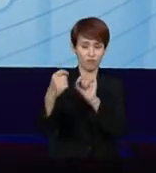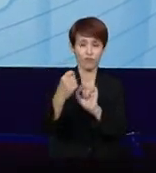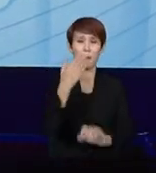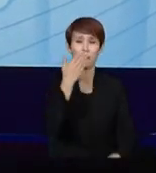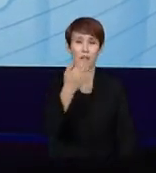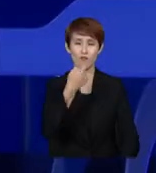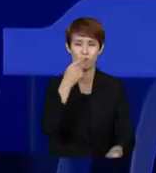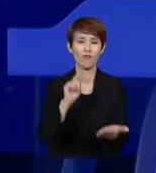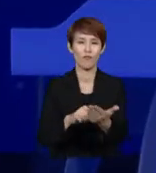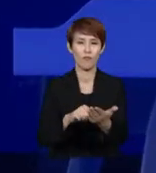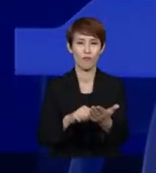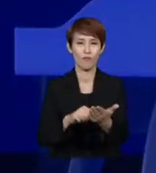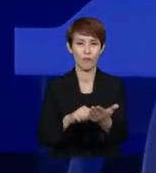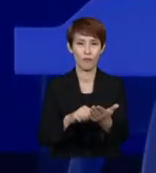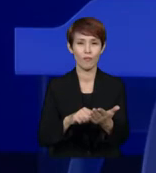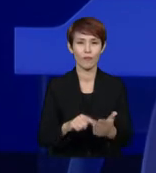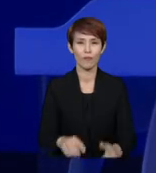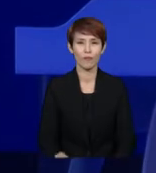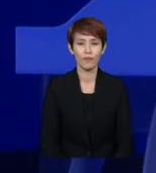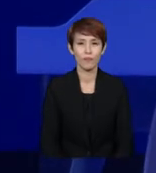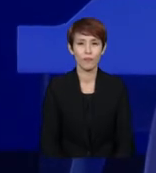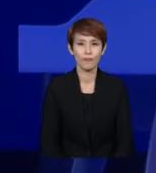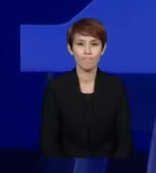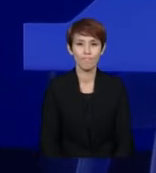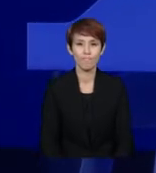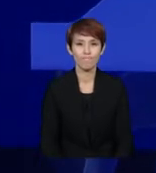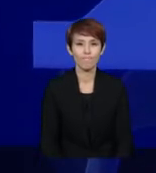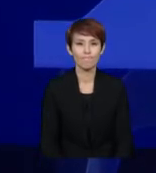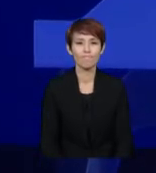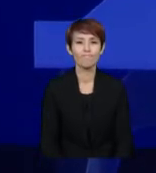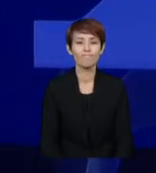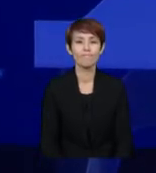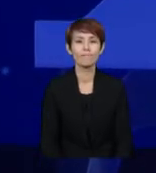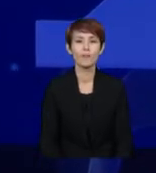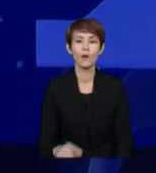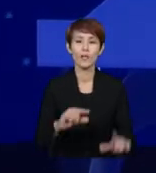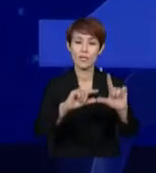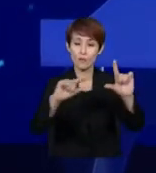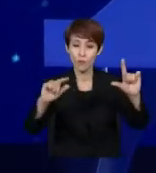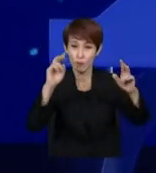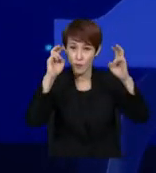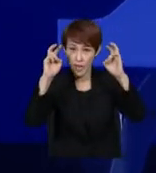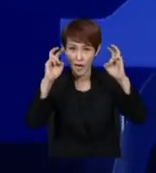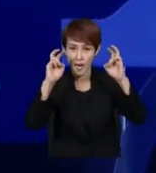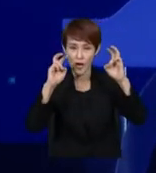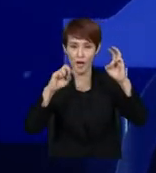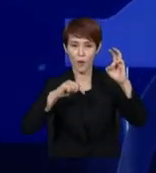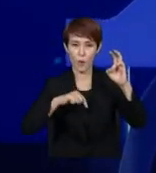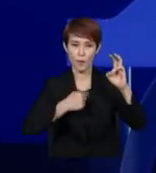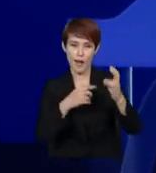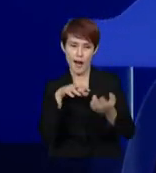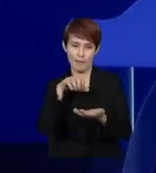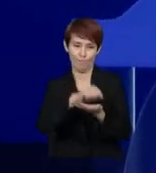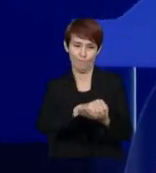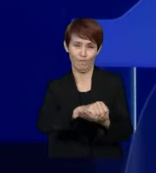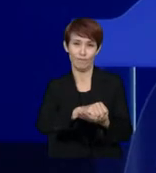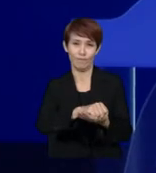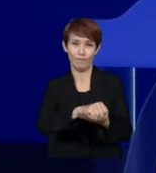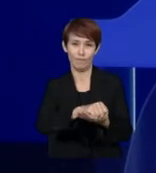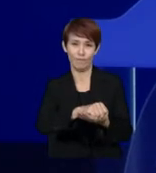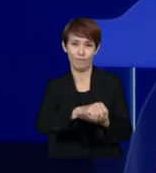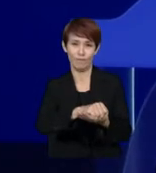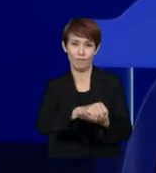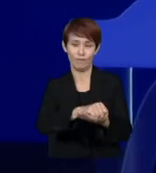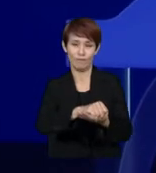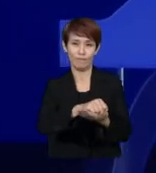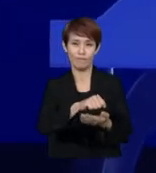not, because you have so much monopoly power that the field is effectively closed to new contenders.